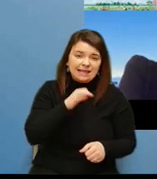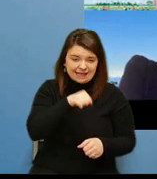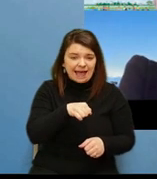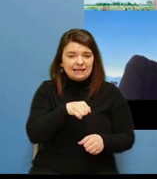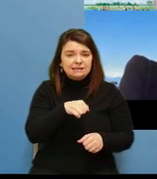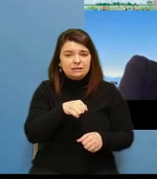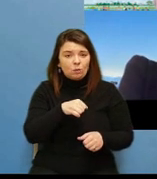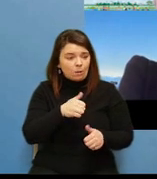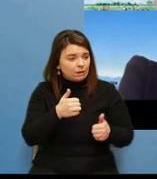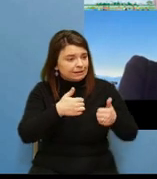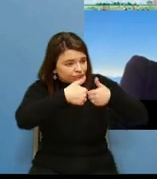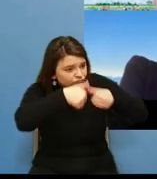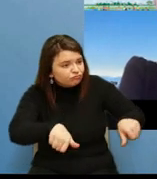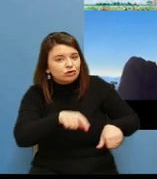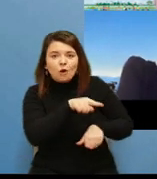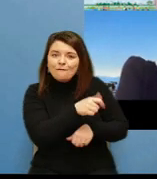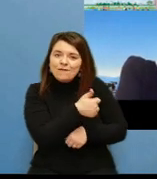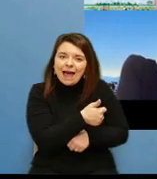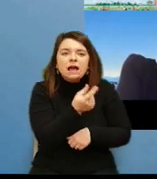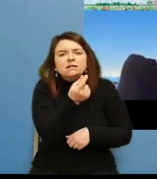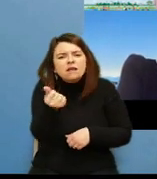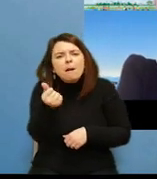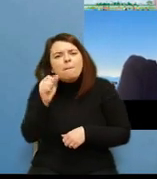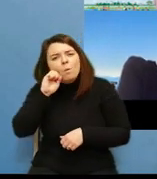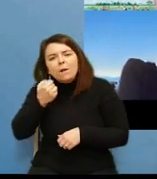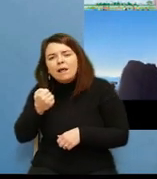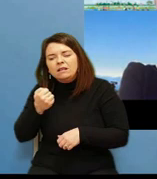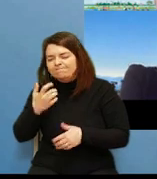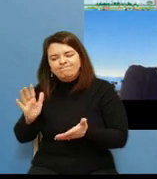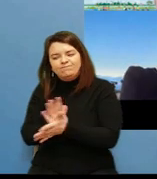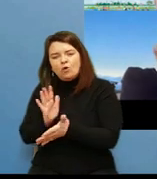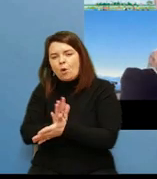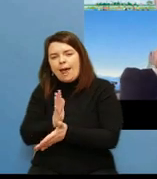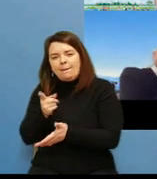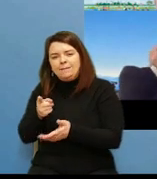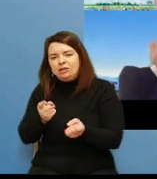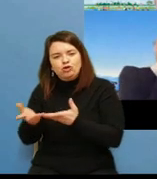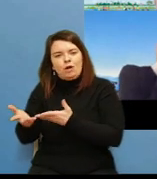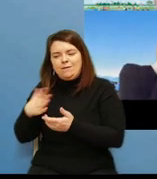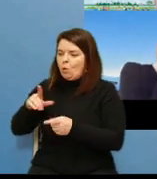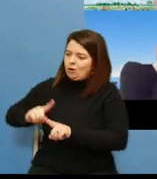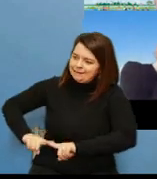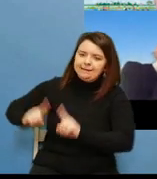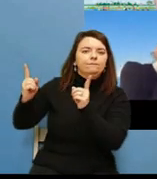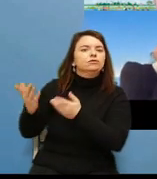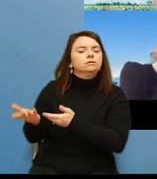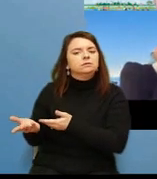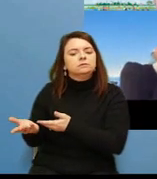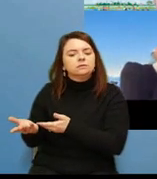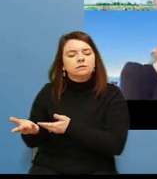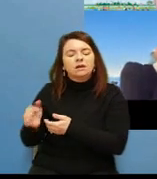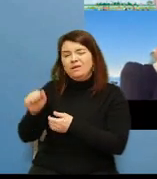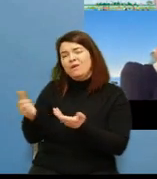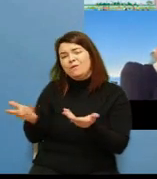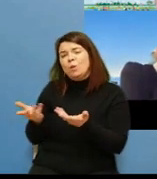we're likely to still have a contingent of people who are dissatisfied with the service because they